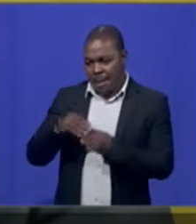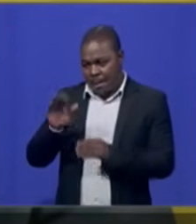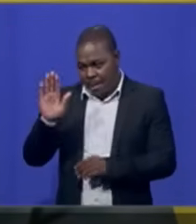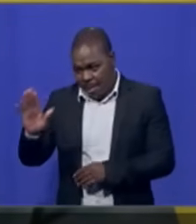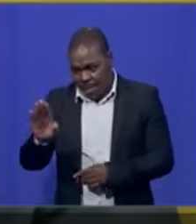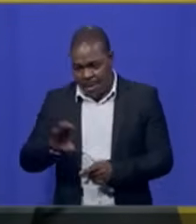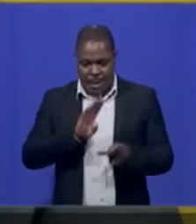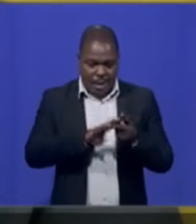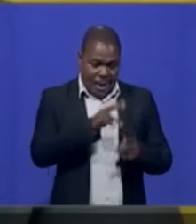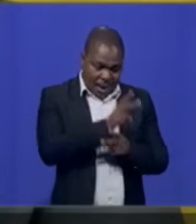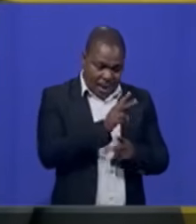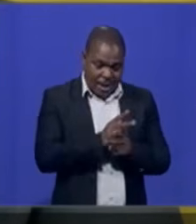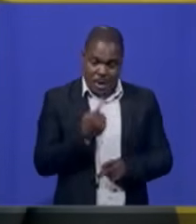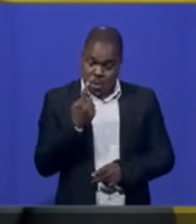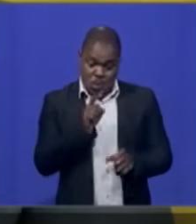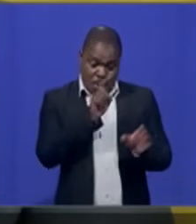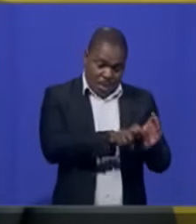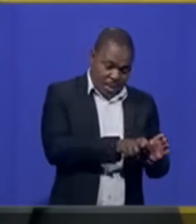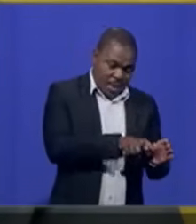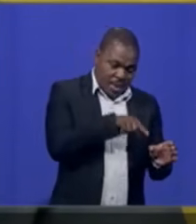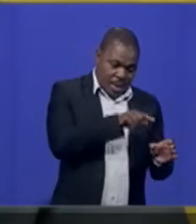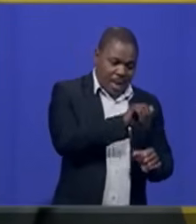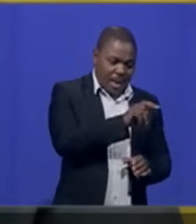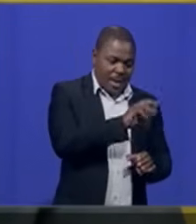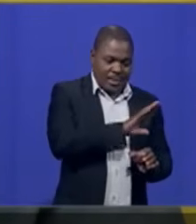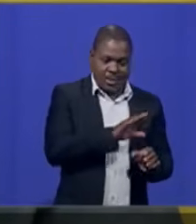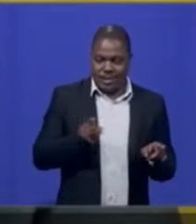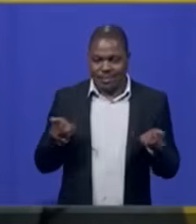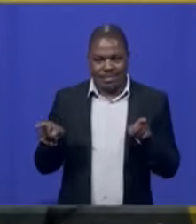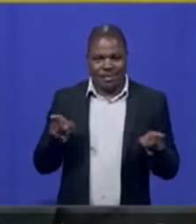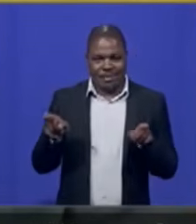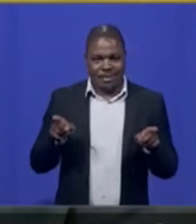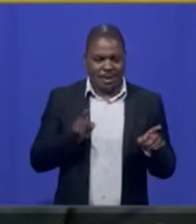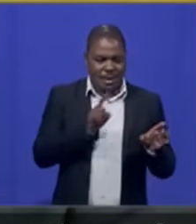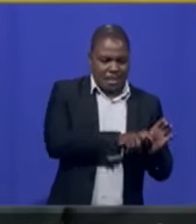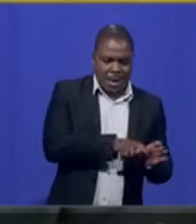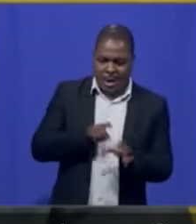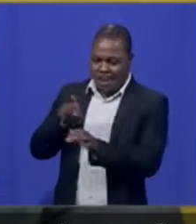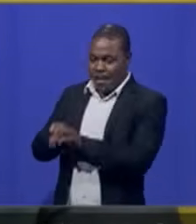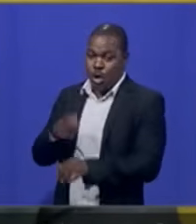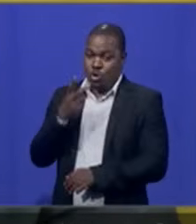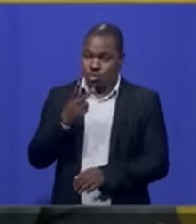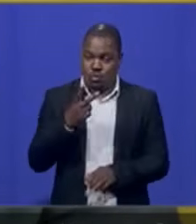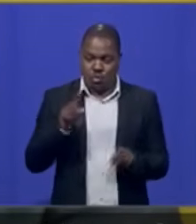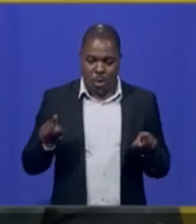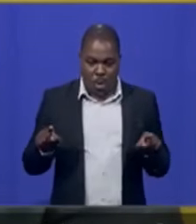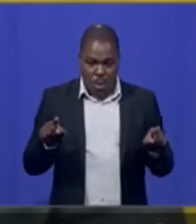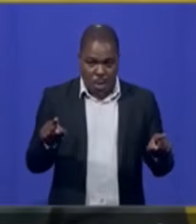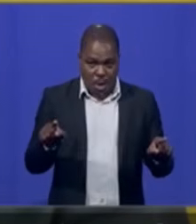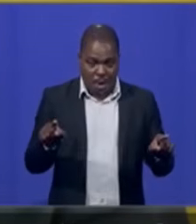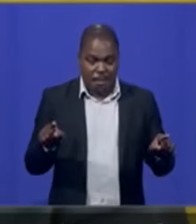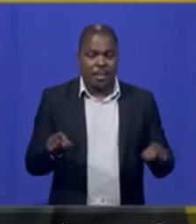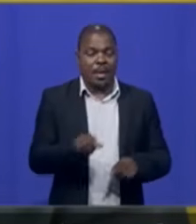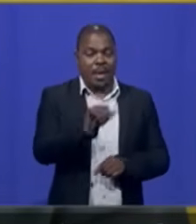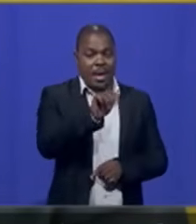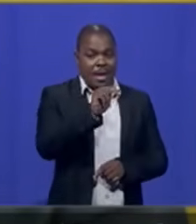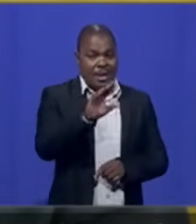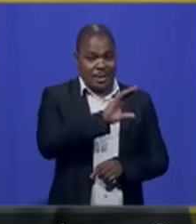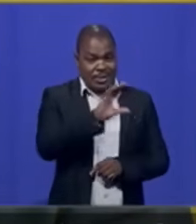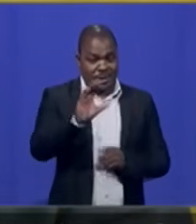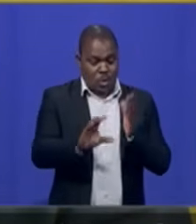the ANC. You have enjoyed dual membership. And the constitution of the ANC